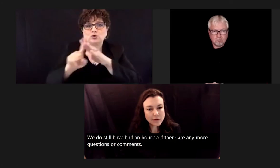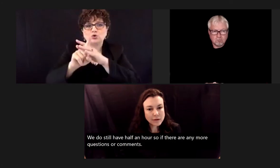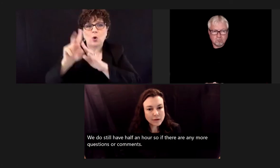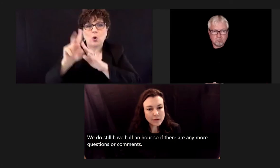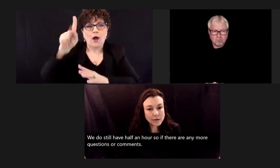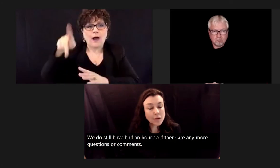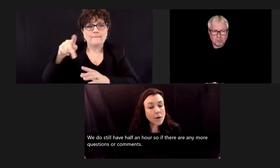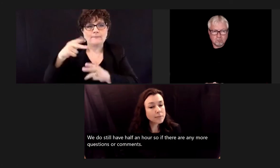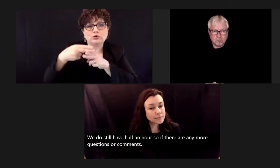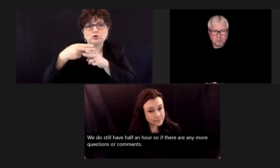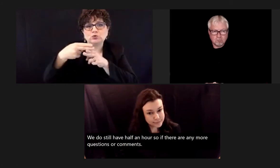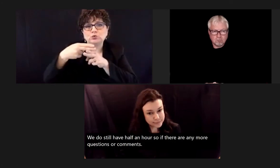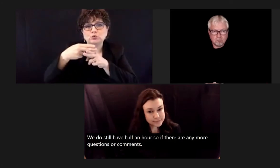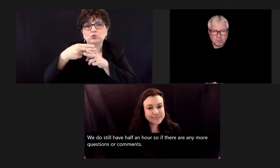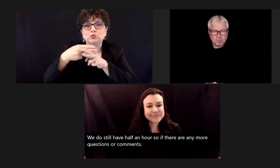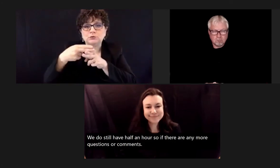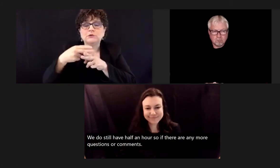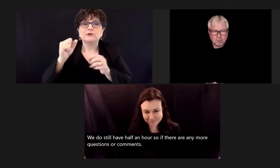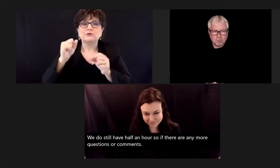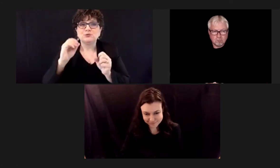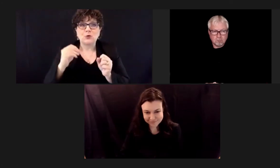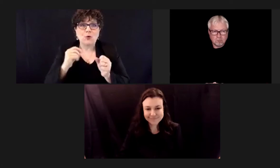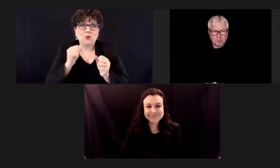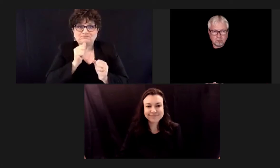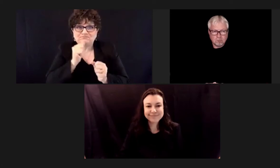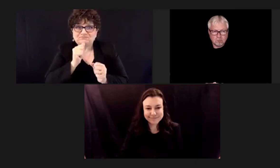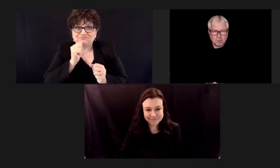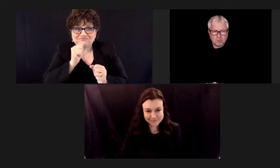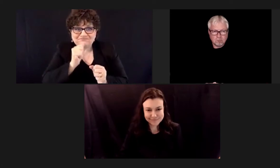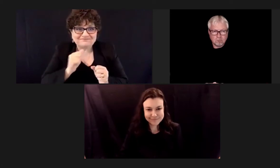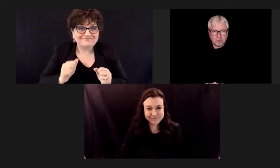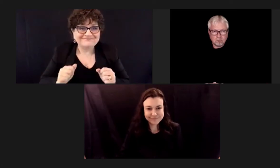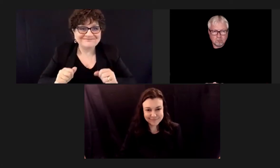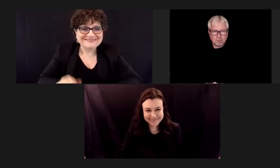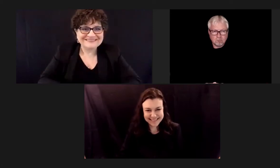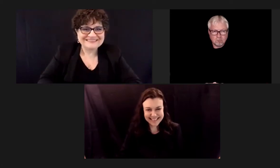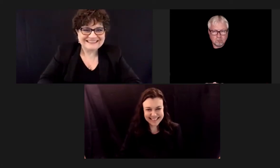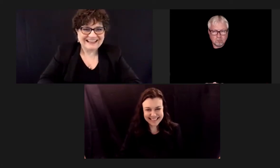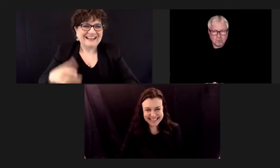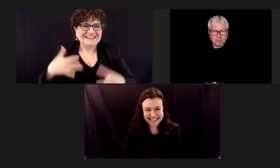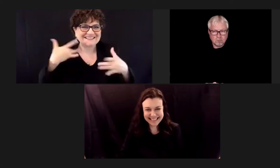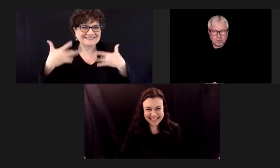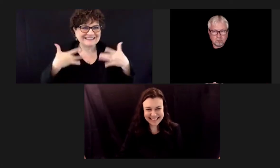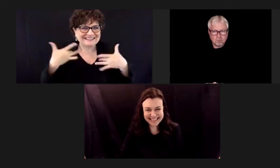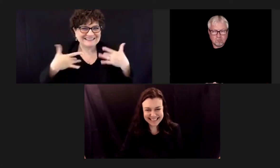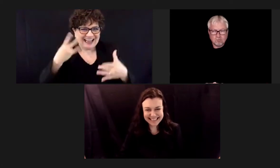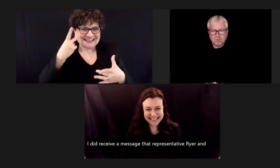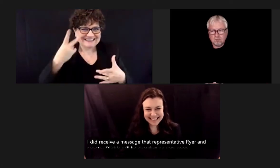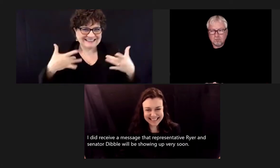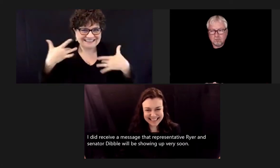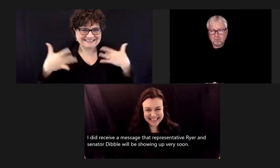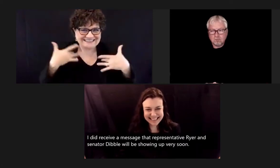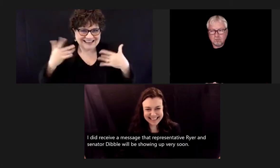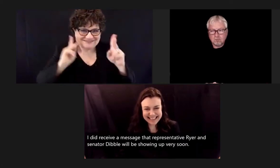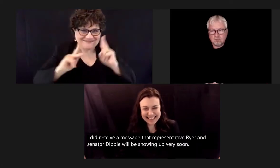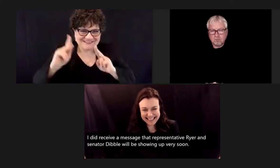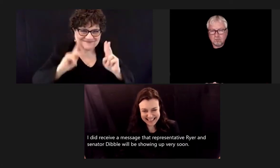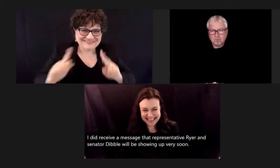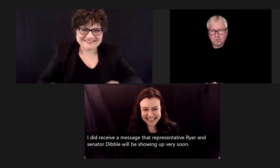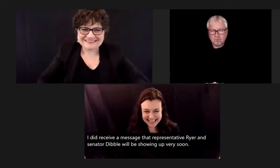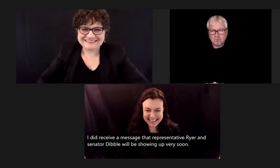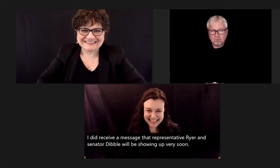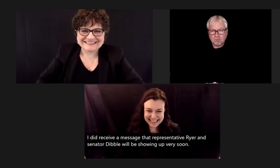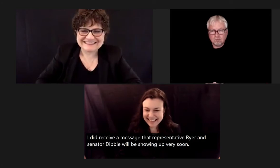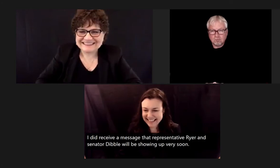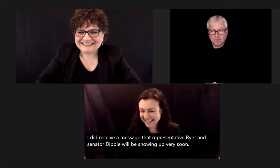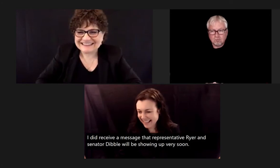Senator Dibble will be showing up very soon. So if we'll have patience then. We're